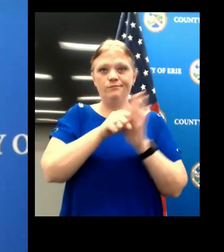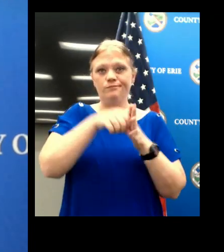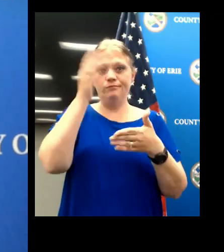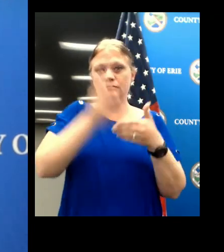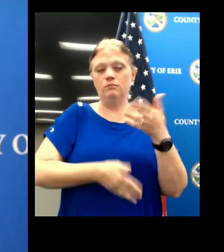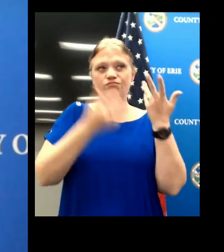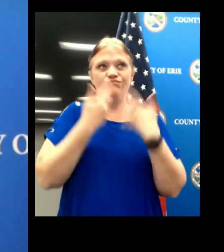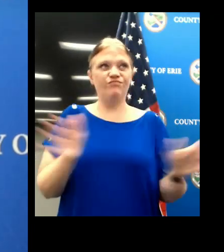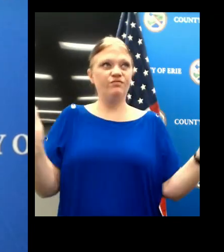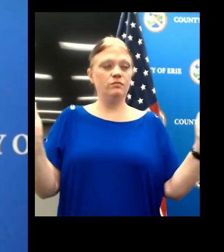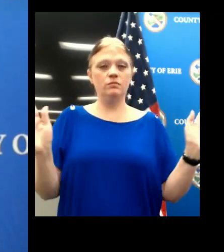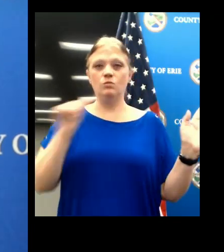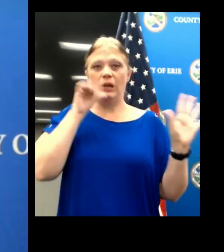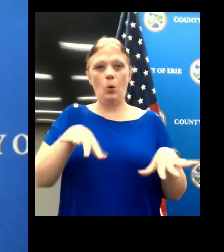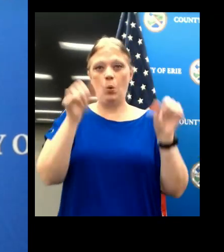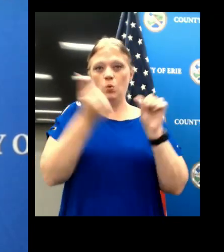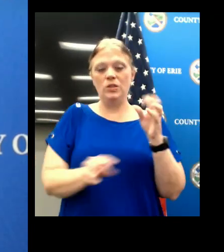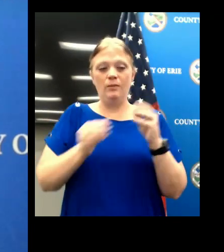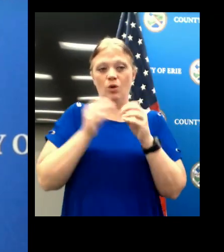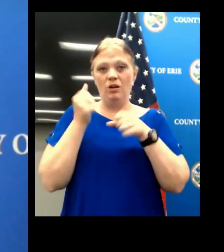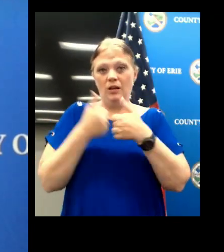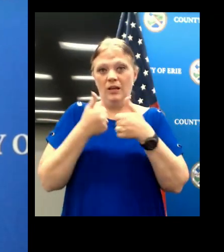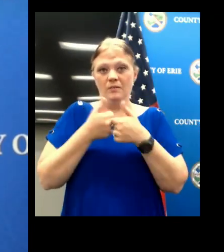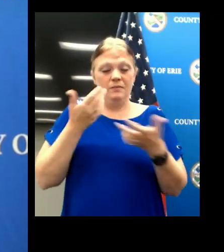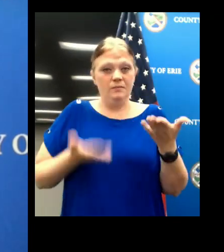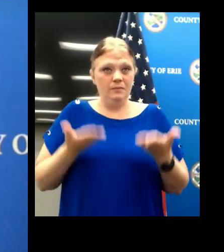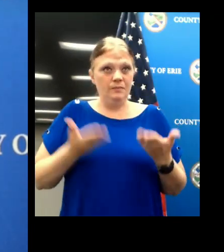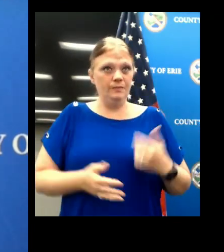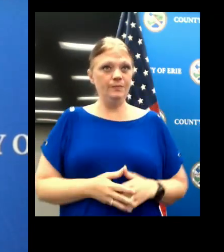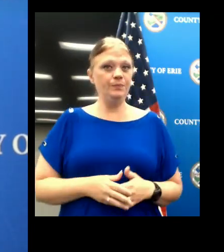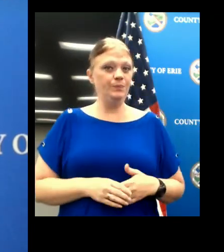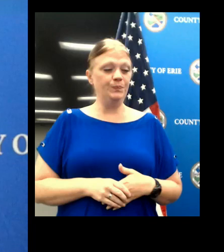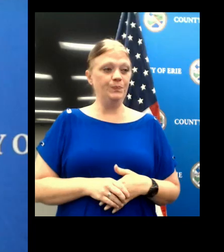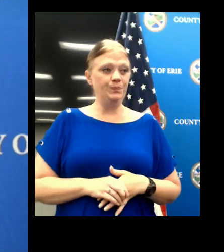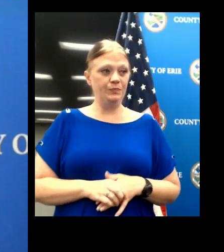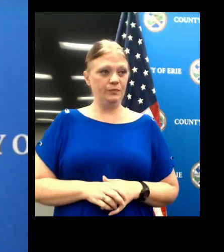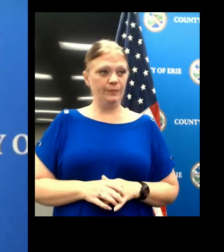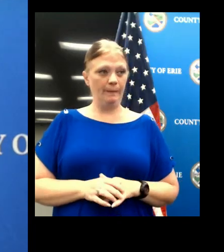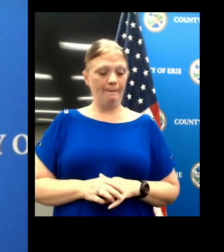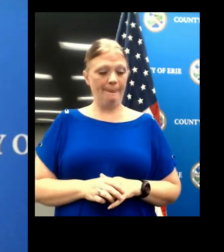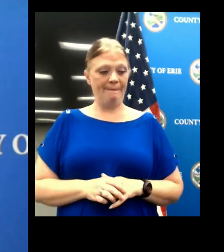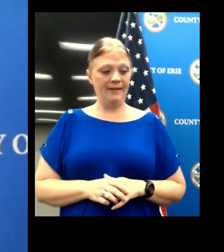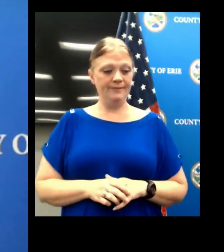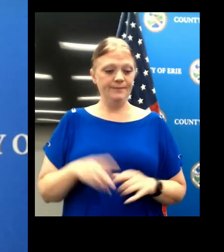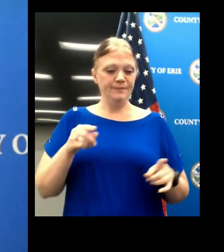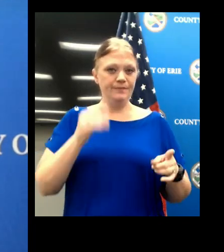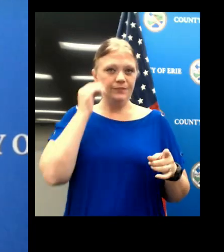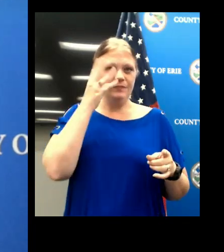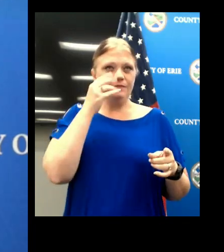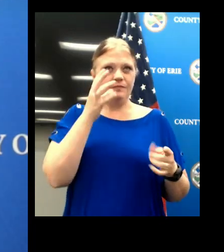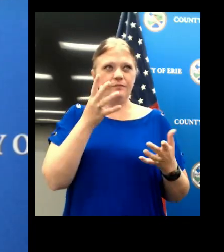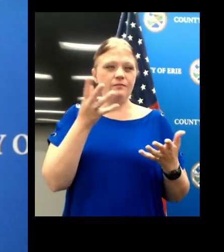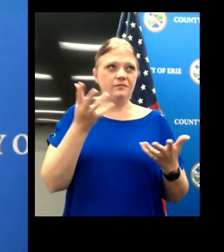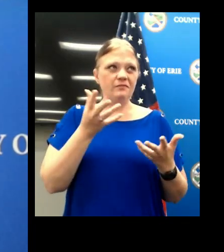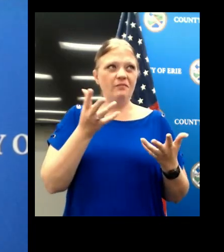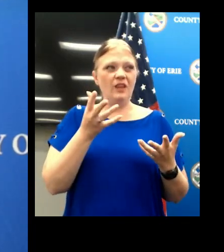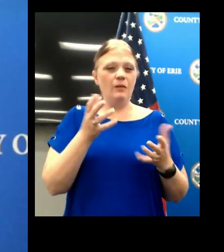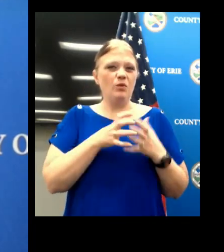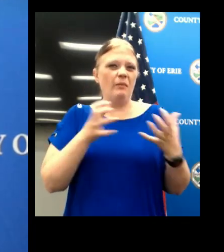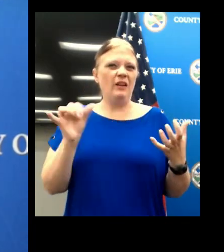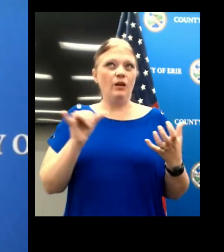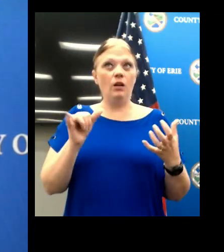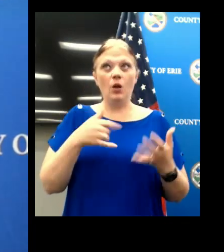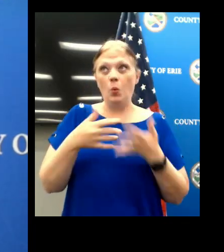We're not hosting more games. They pretty much were like, whatever you want, we will